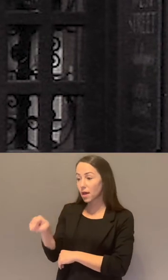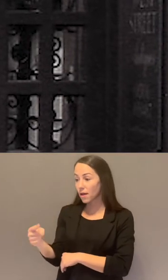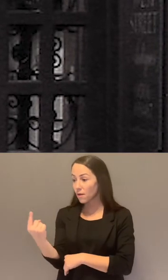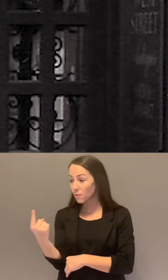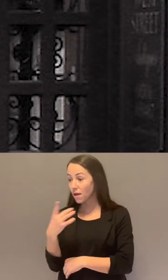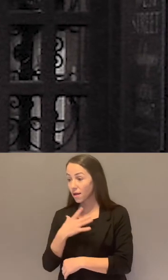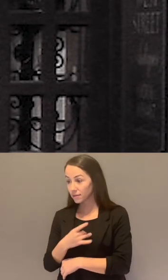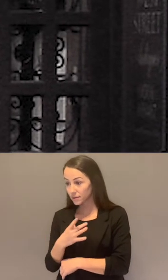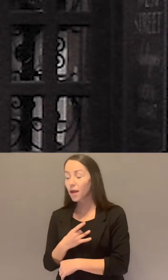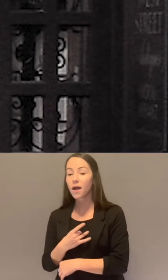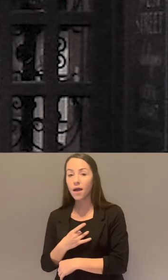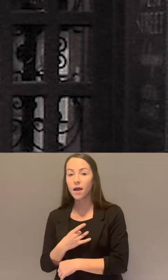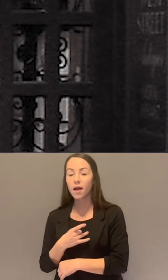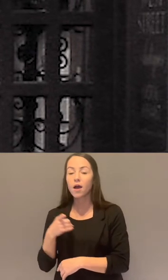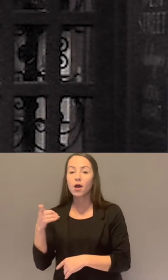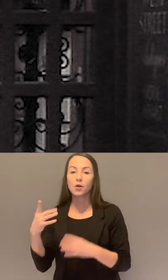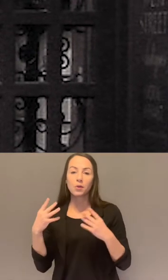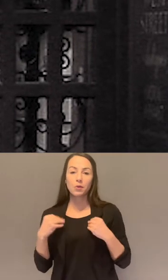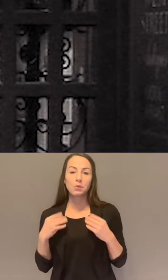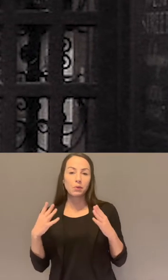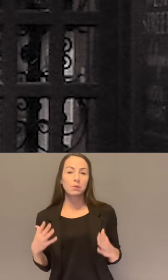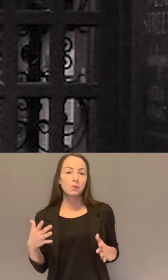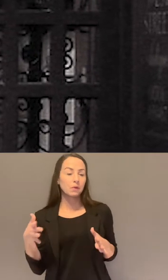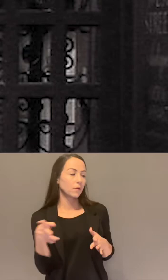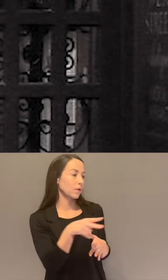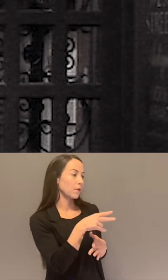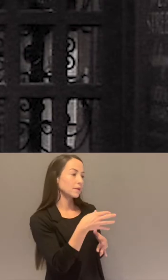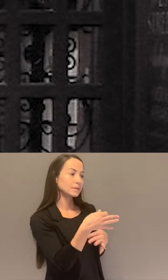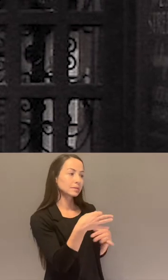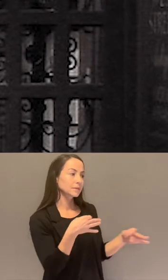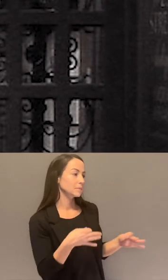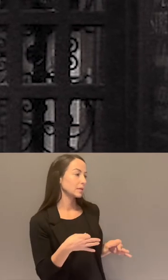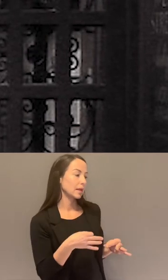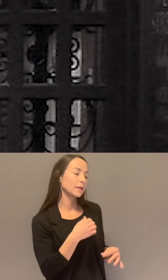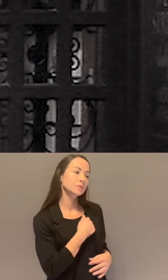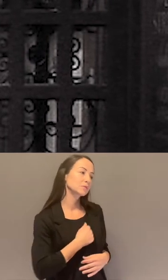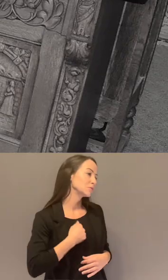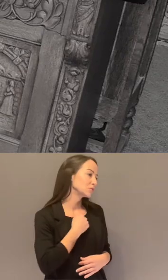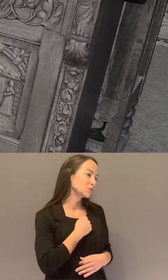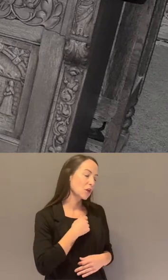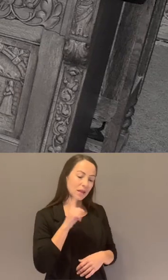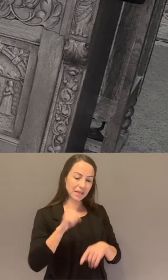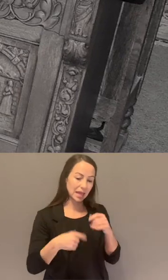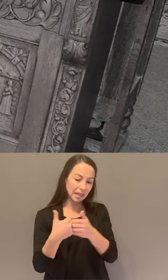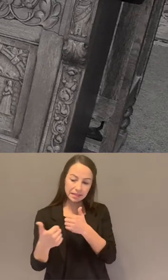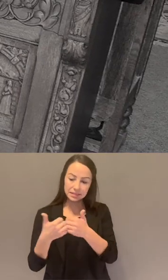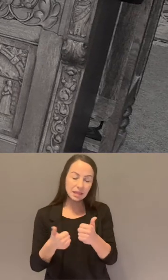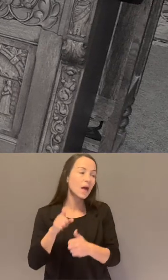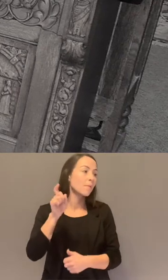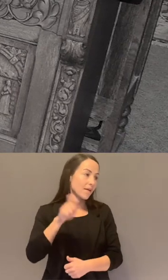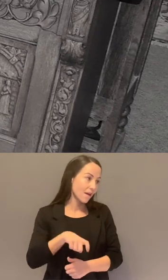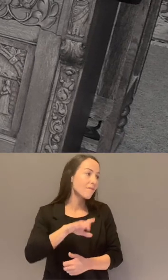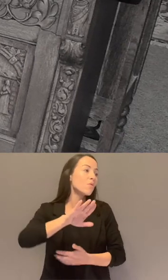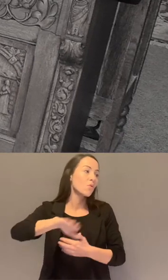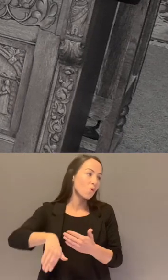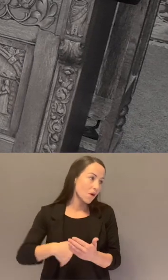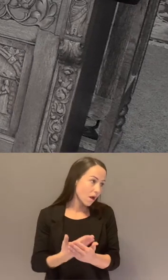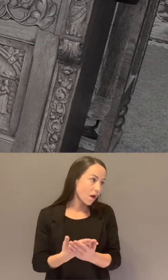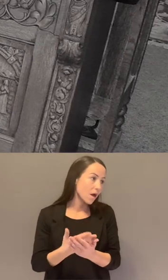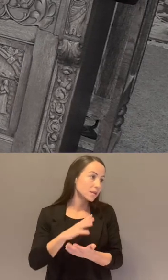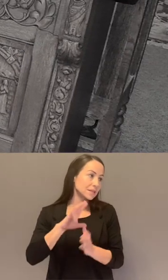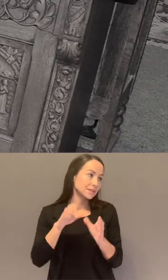entire storefronts. If there was one piece that he wanted and the store owner said, "Well, you got to take the